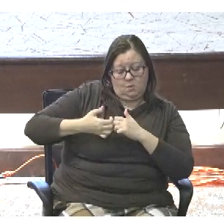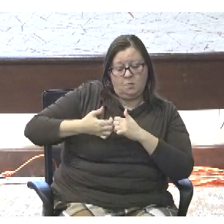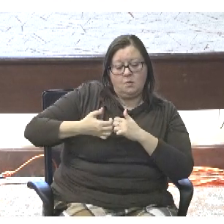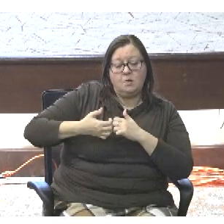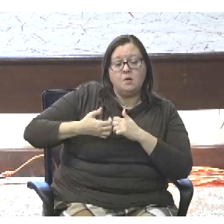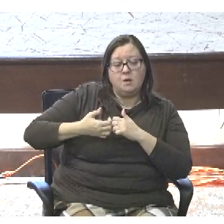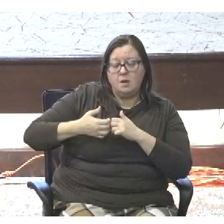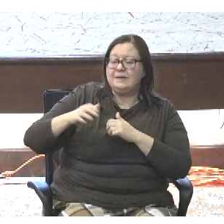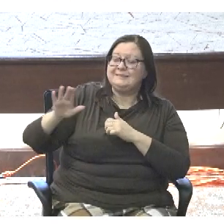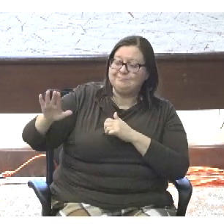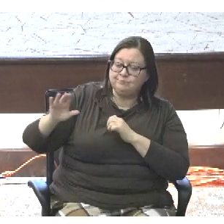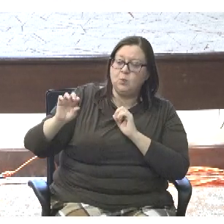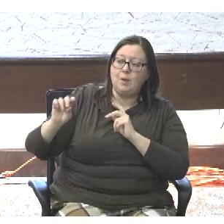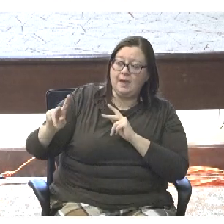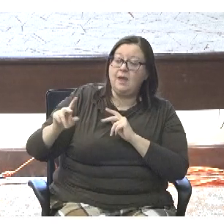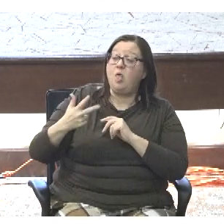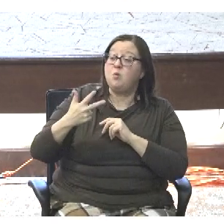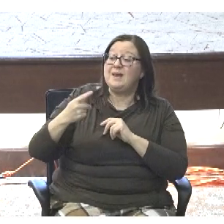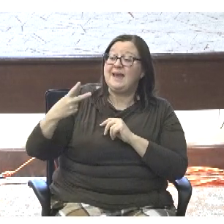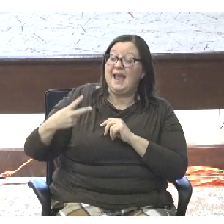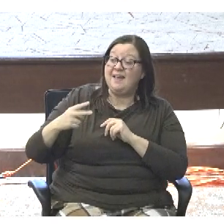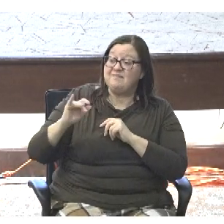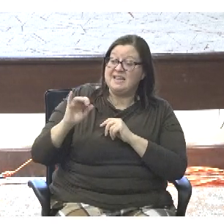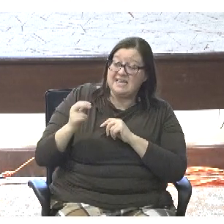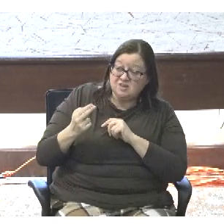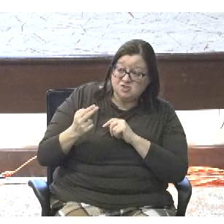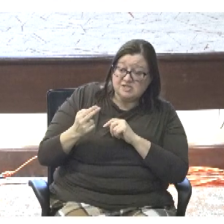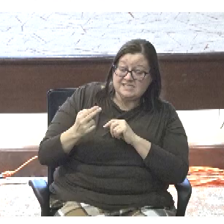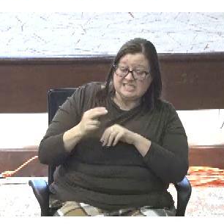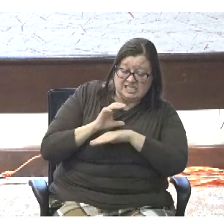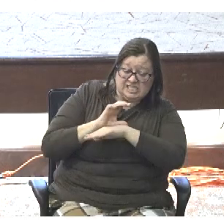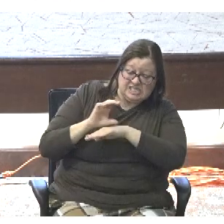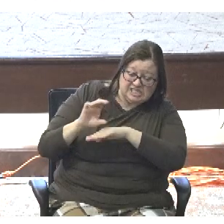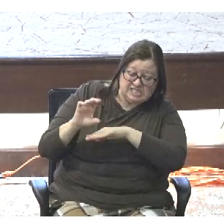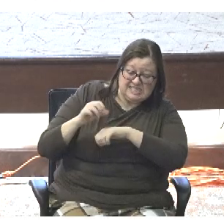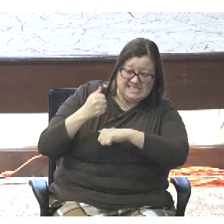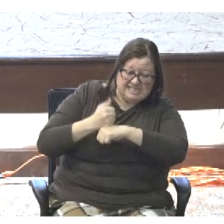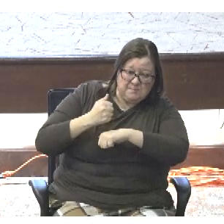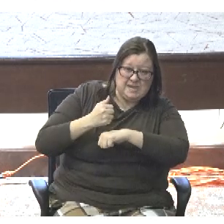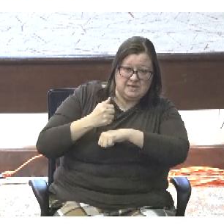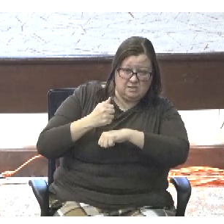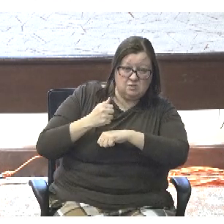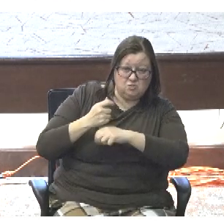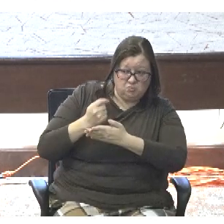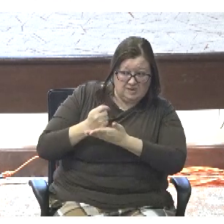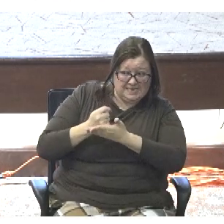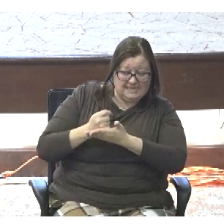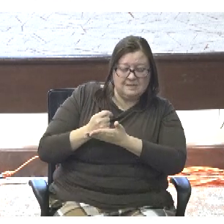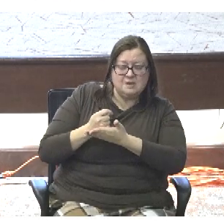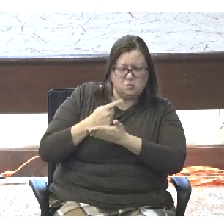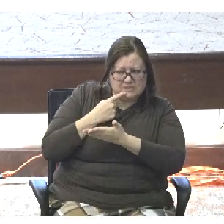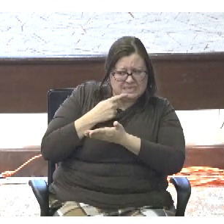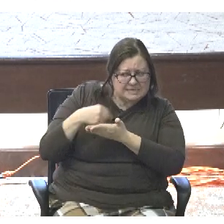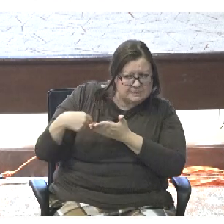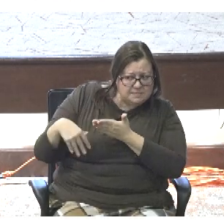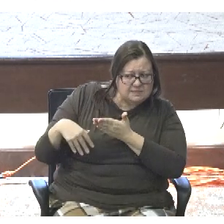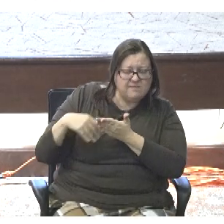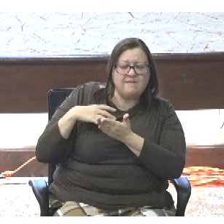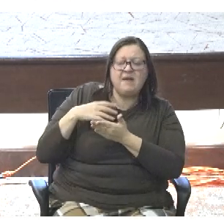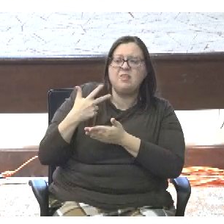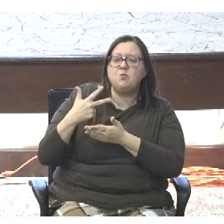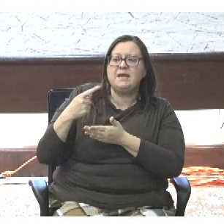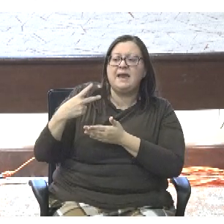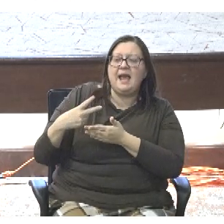said, okay, instead of using 3.5 inches of cement-treated base, you say that's expensive, we looked at going with